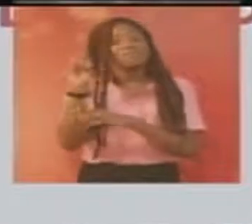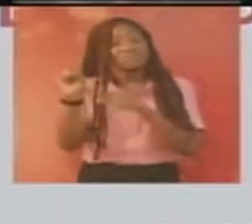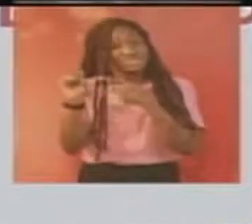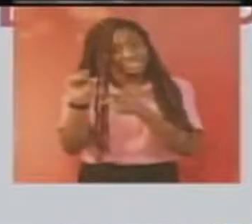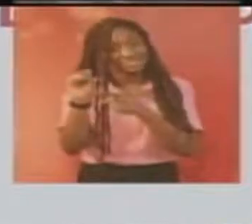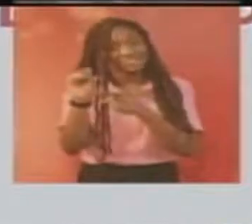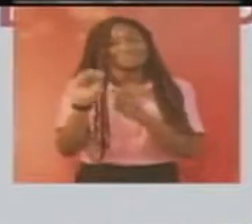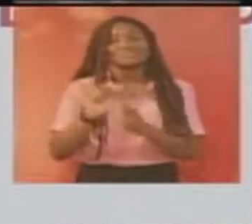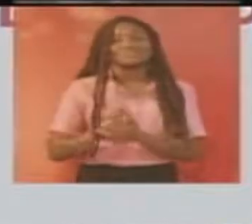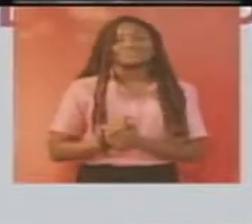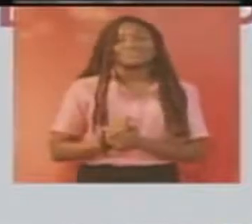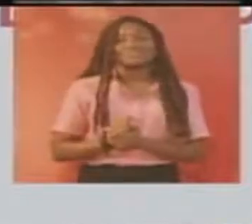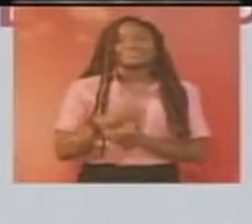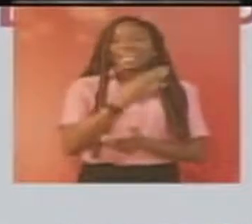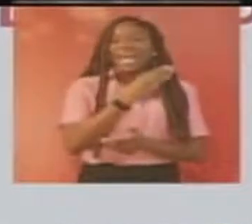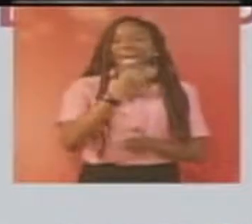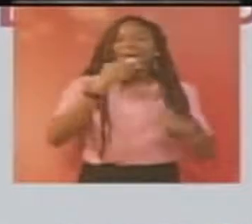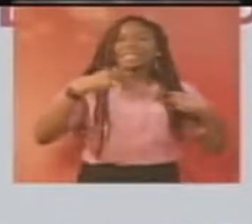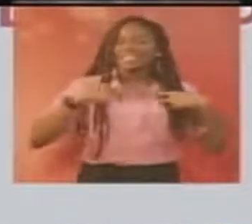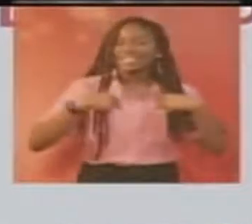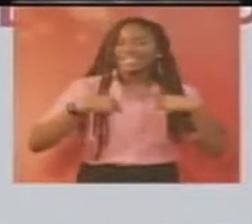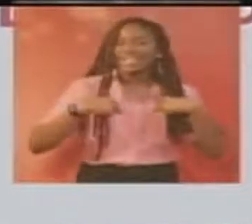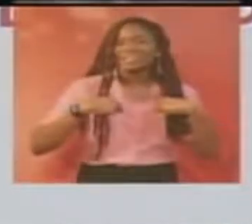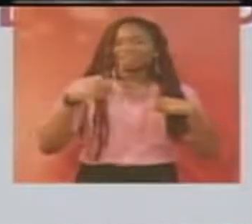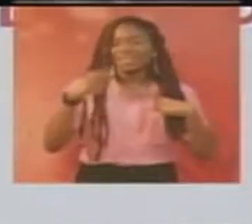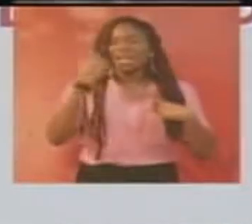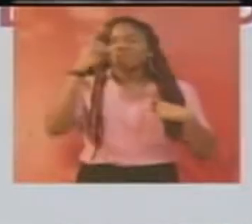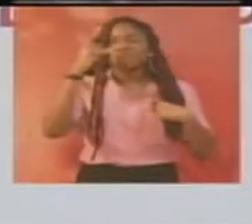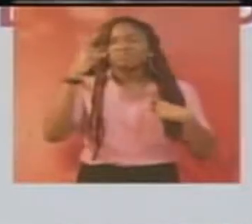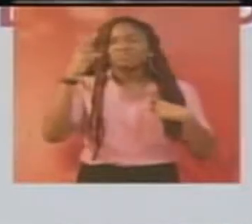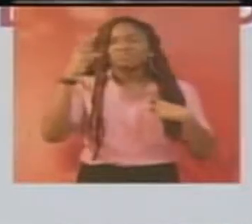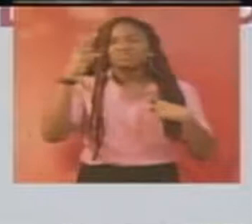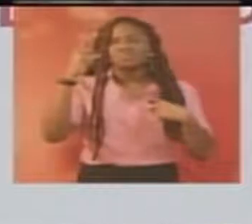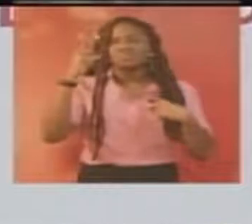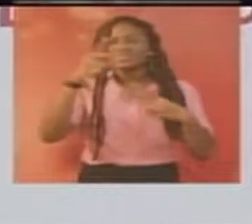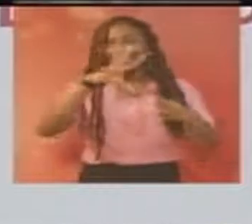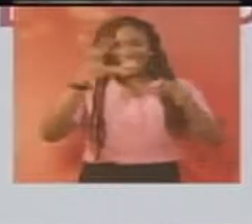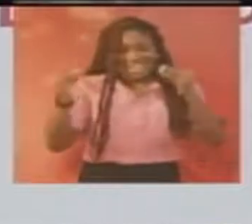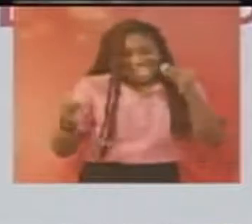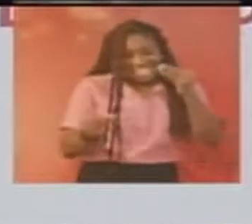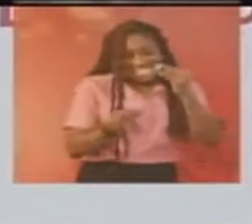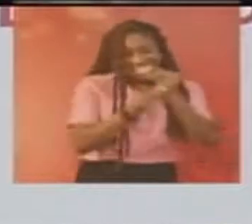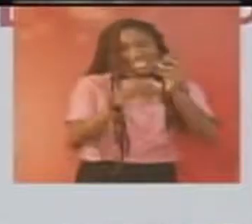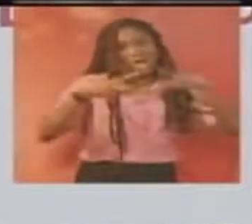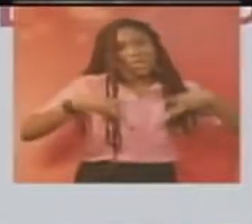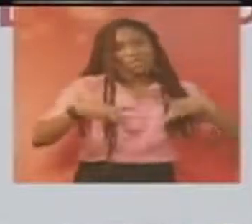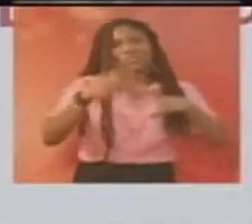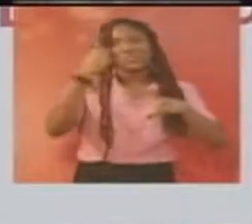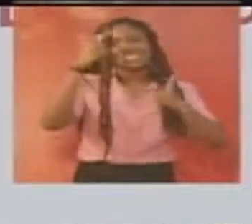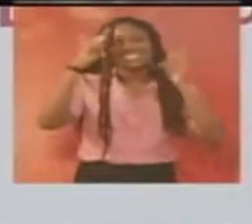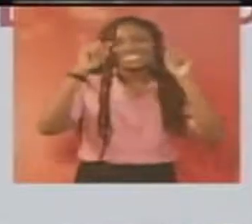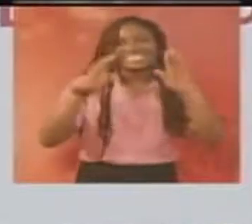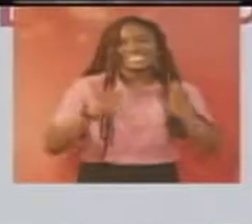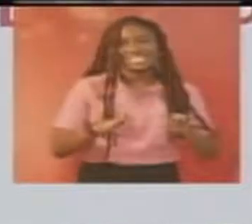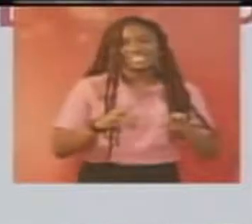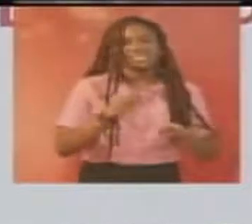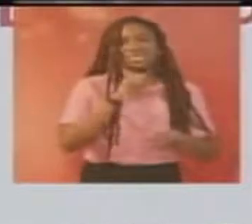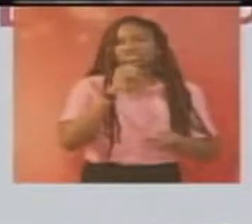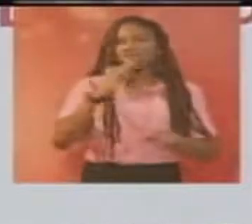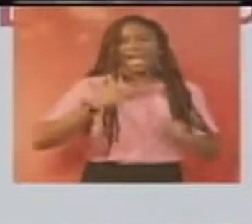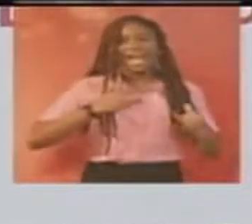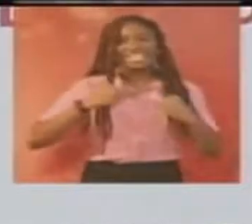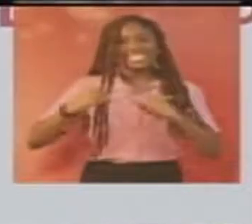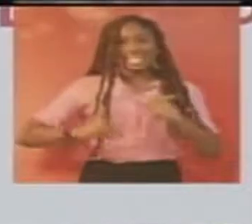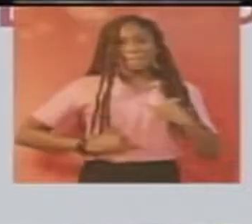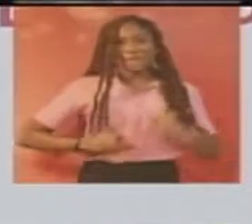testing as an additional layer of testing capacity, but not yet the antibody